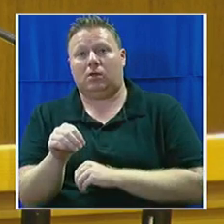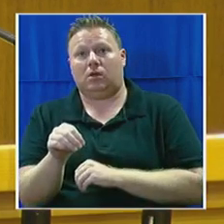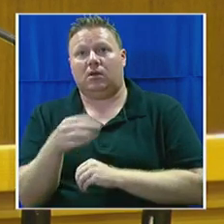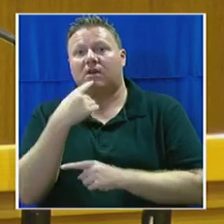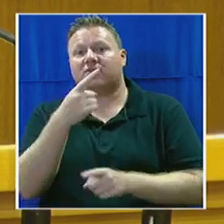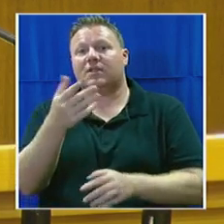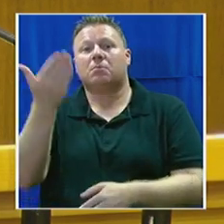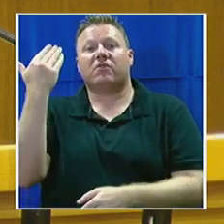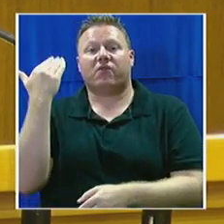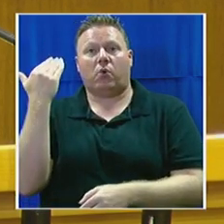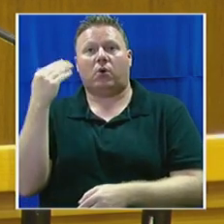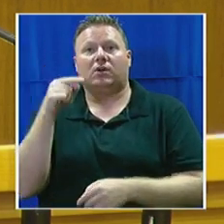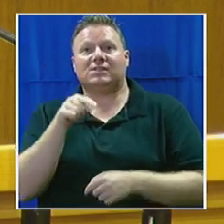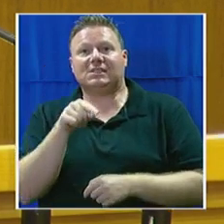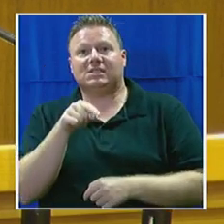lulwamvila